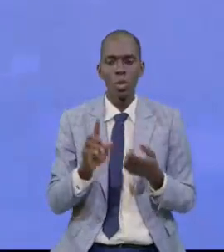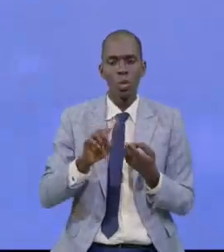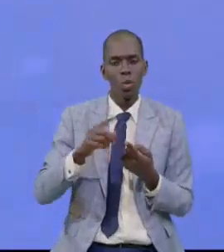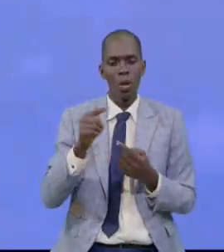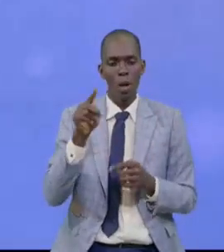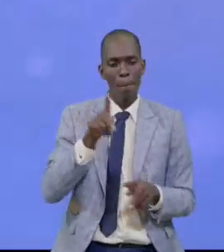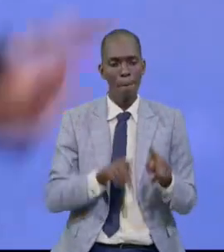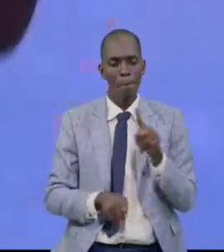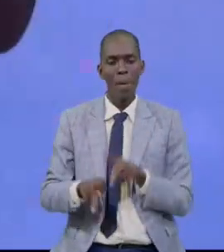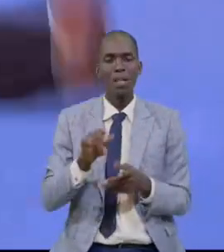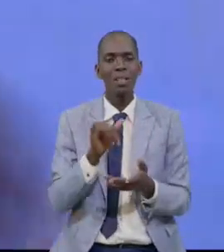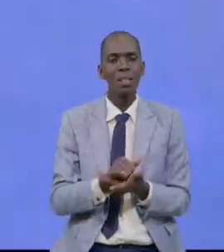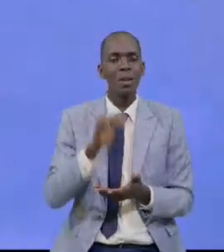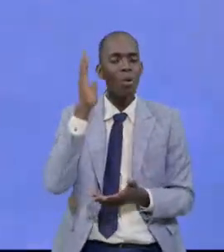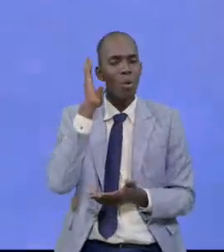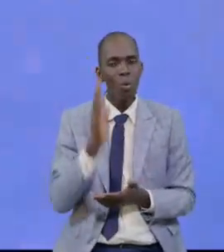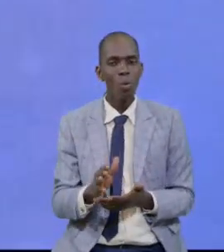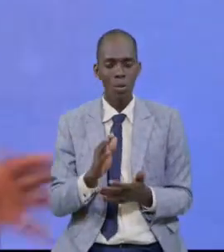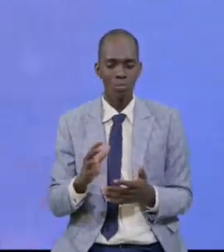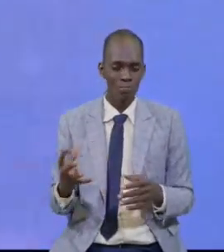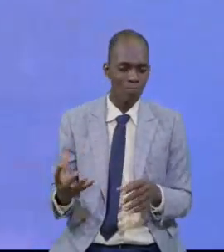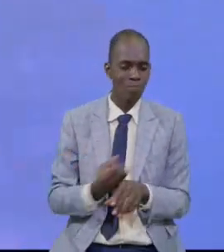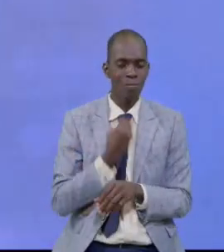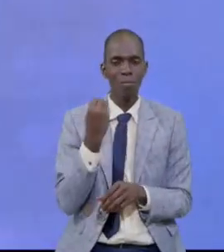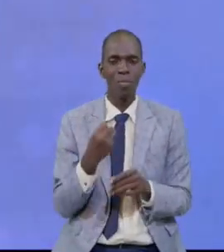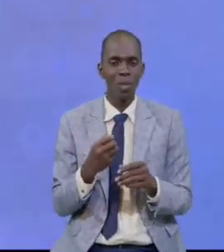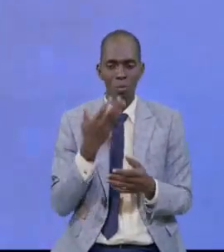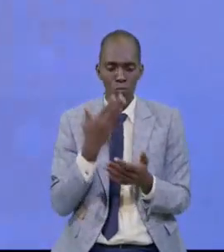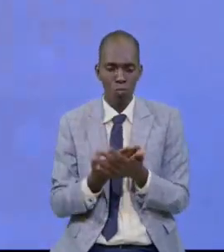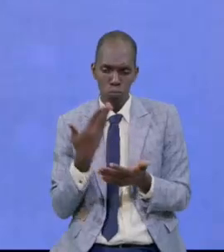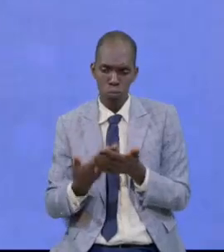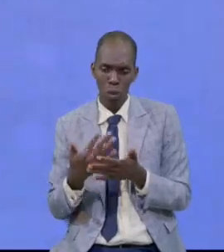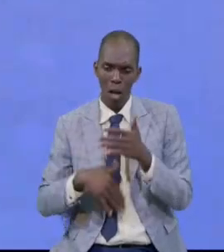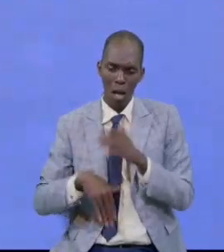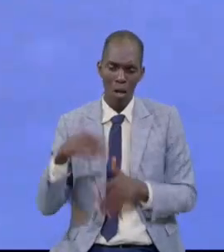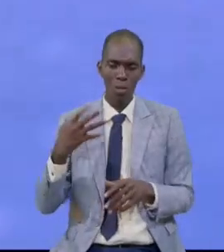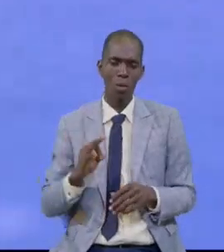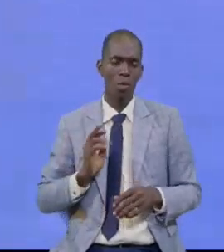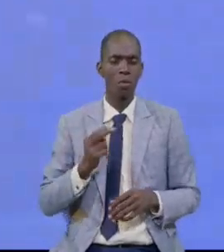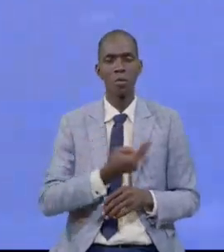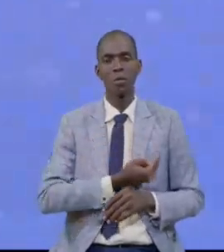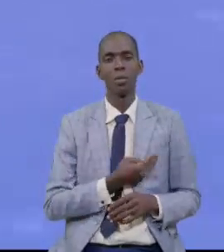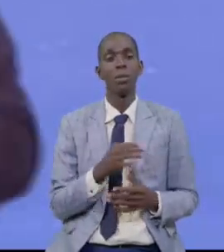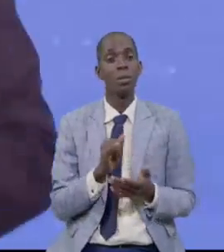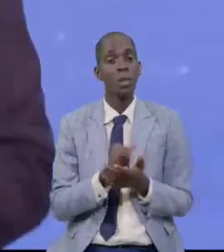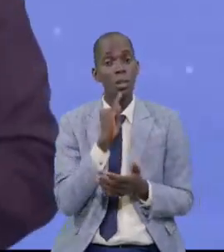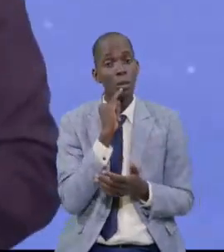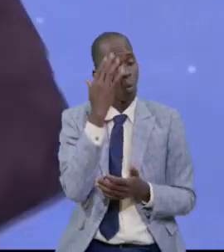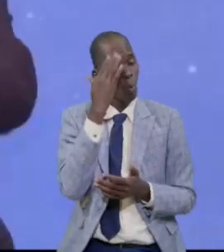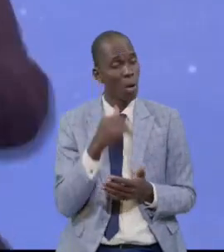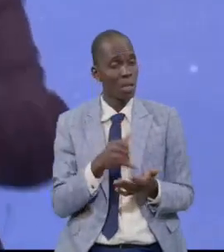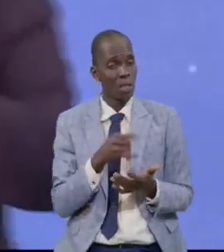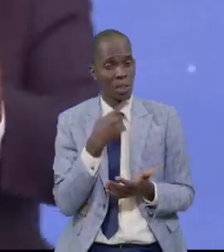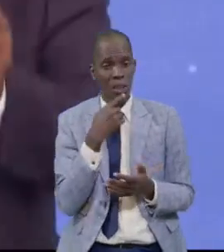will get rid of every good thing we wanted in life. That's why it says in verse 3,